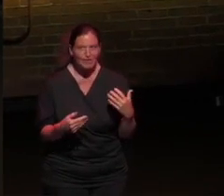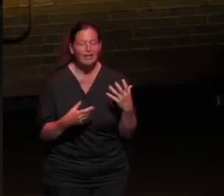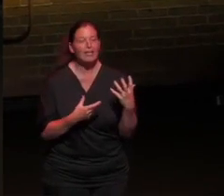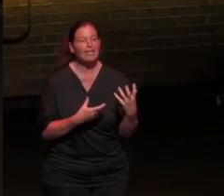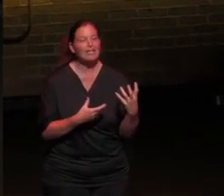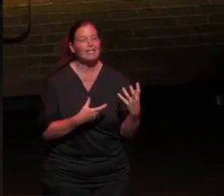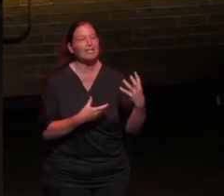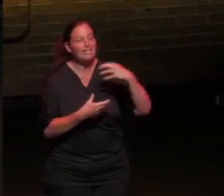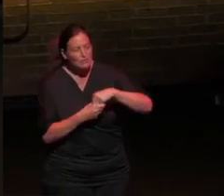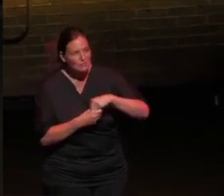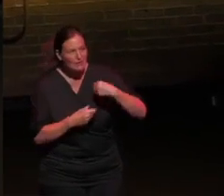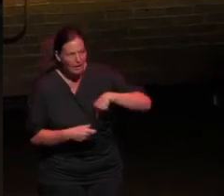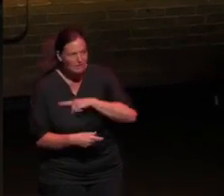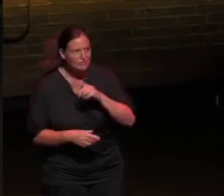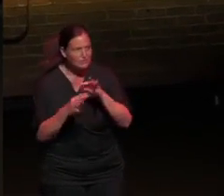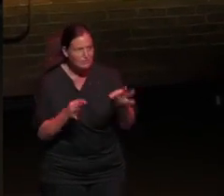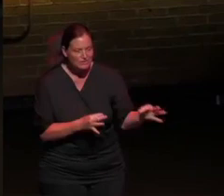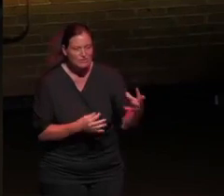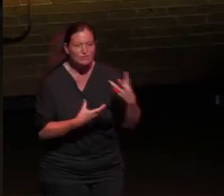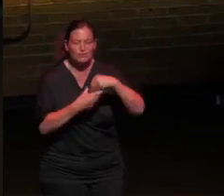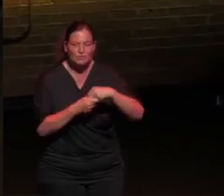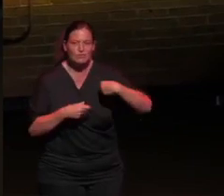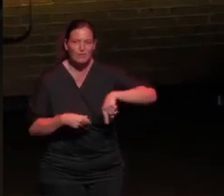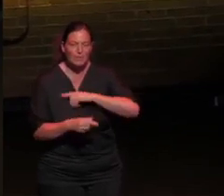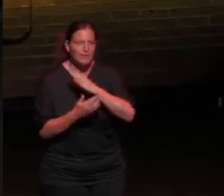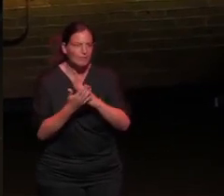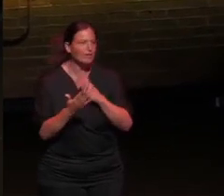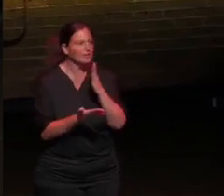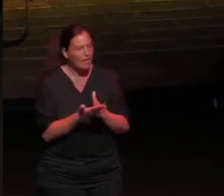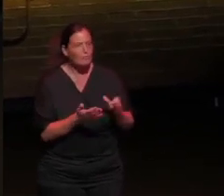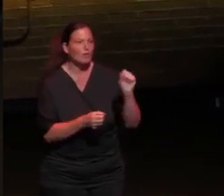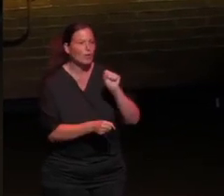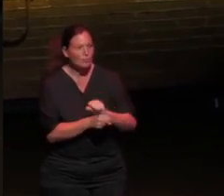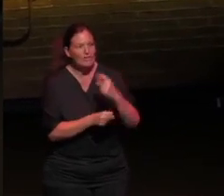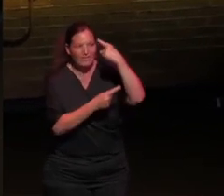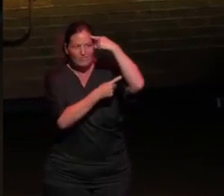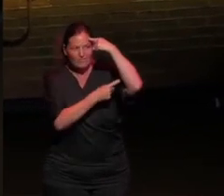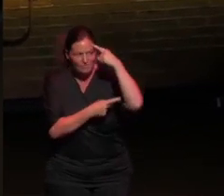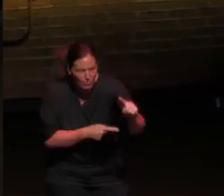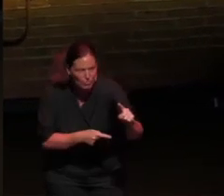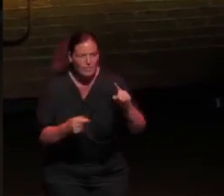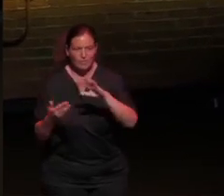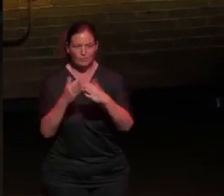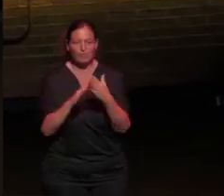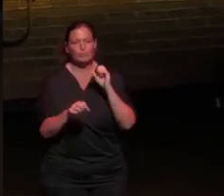these decisions. Make us a part of this. Stop working for our community and work with our